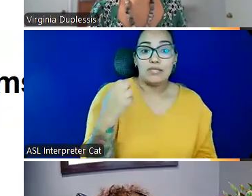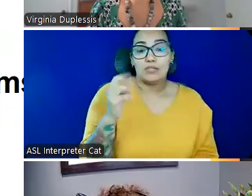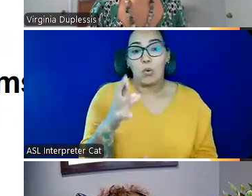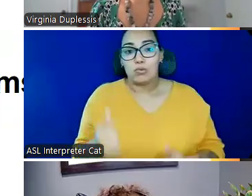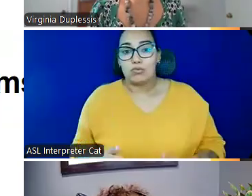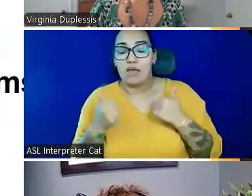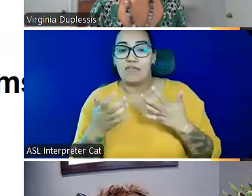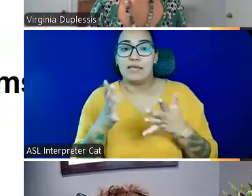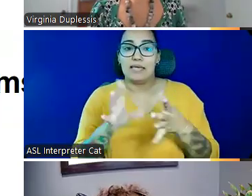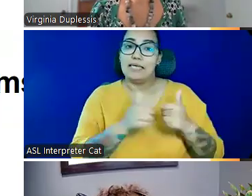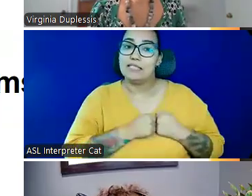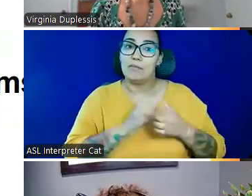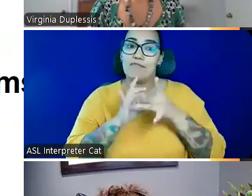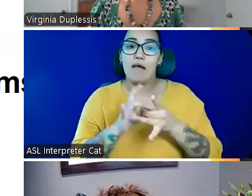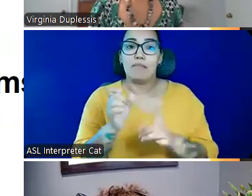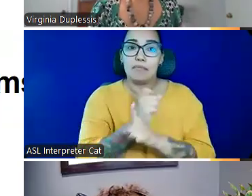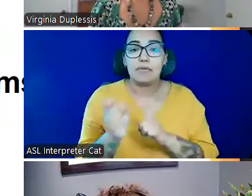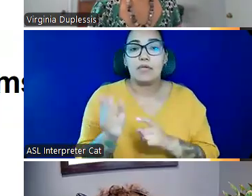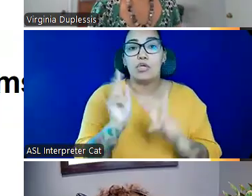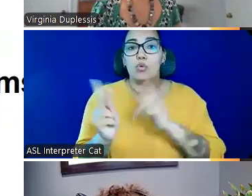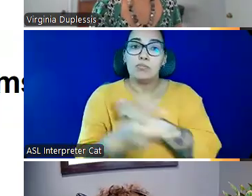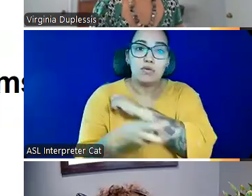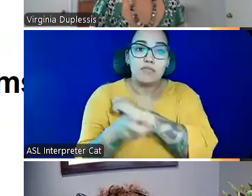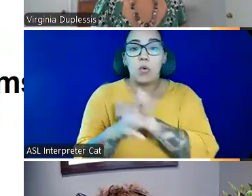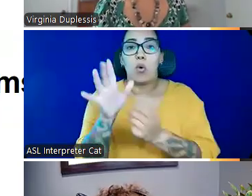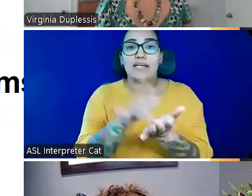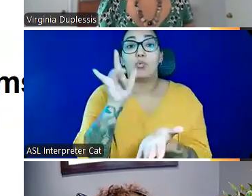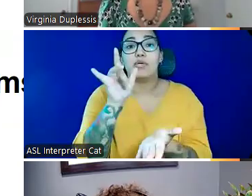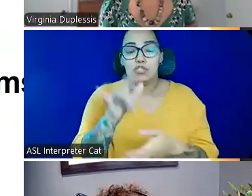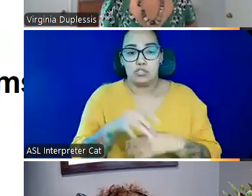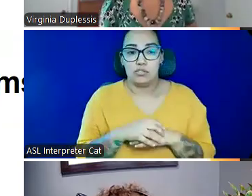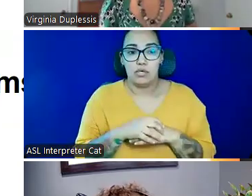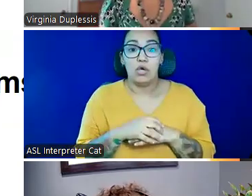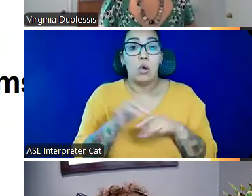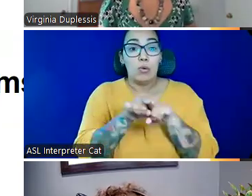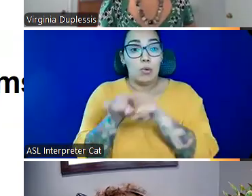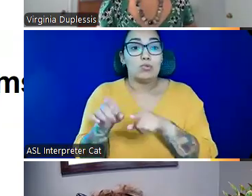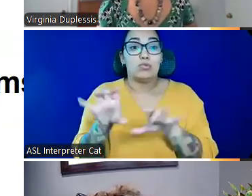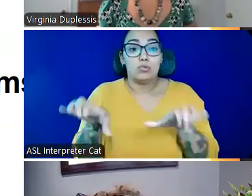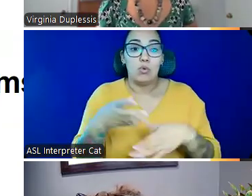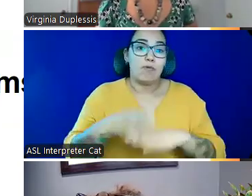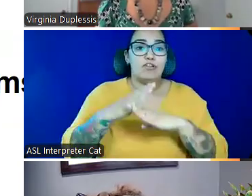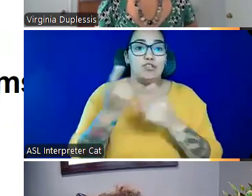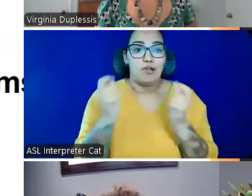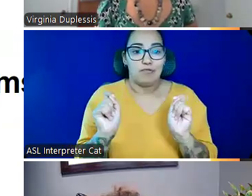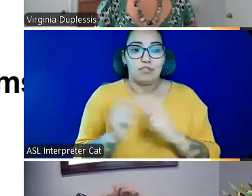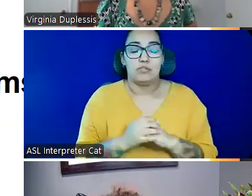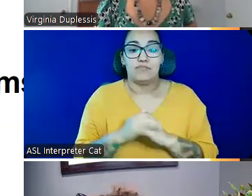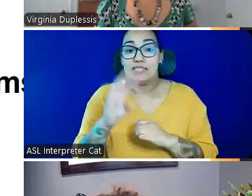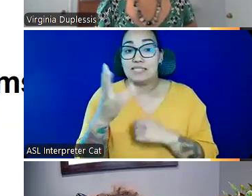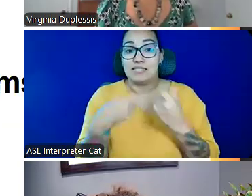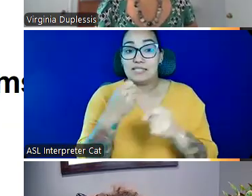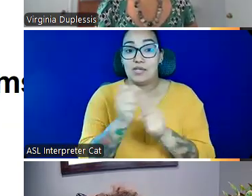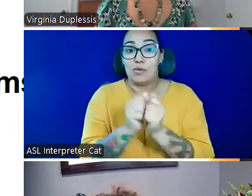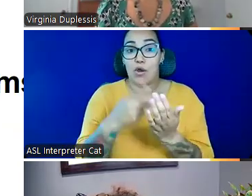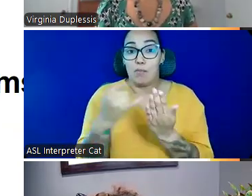violence, human trafficking, and exploitation. We also work to bolster prevention efforts. We are on the 6th year of our project, and we're